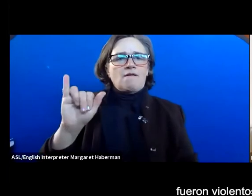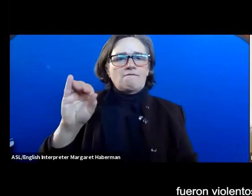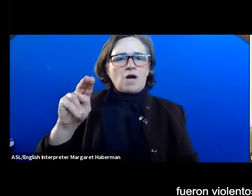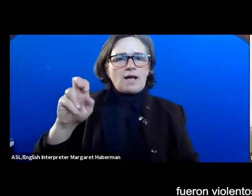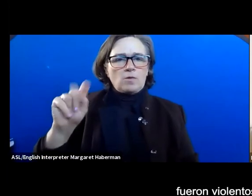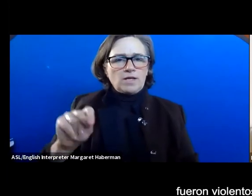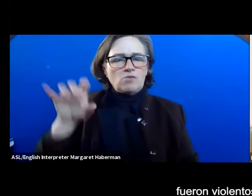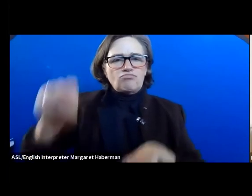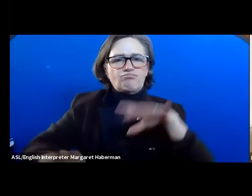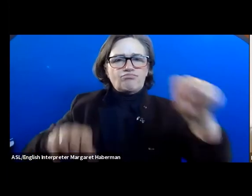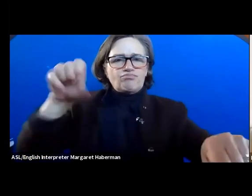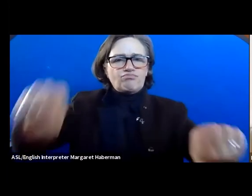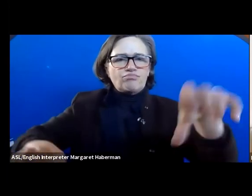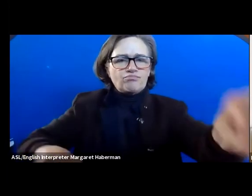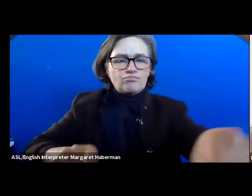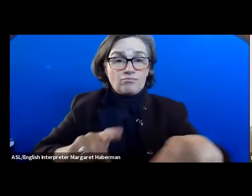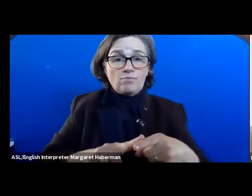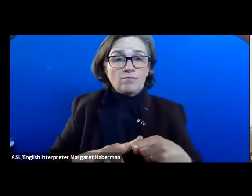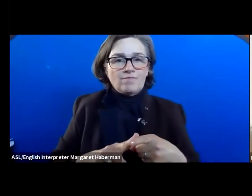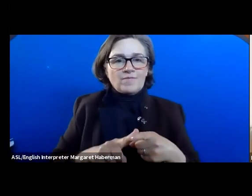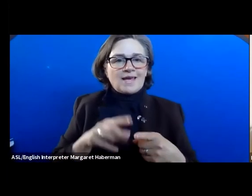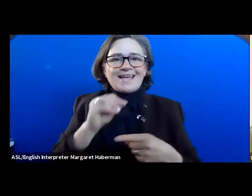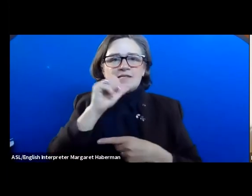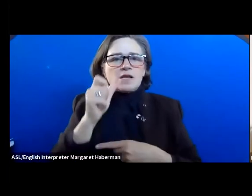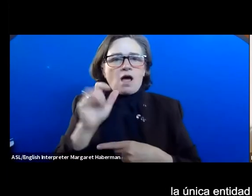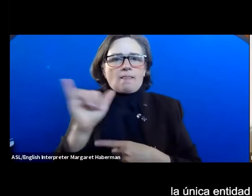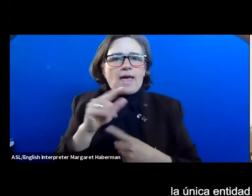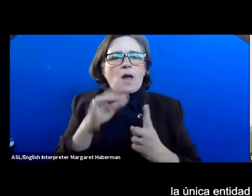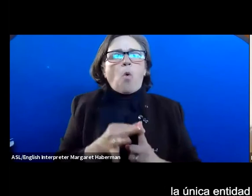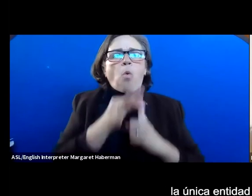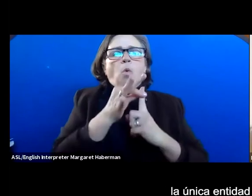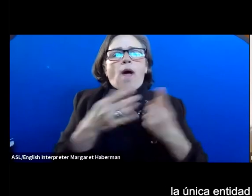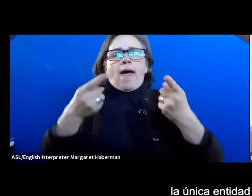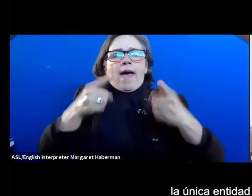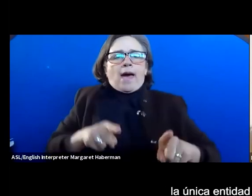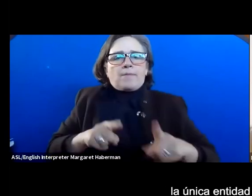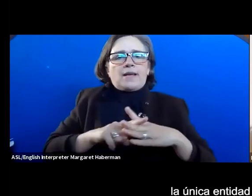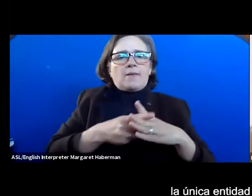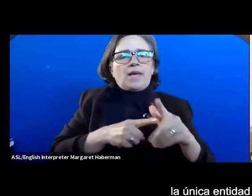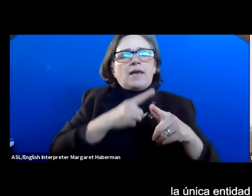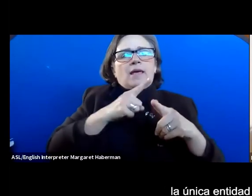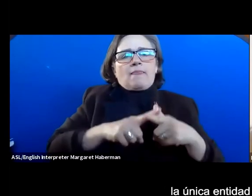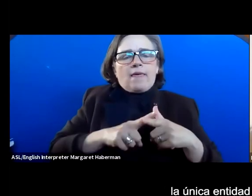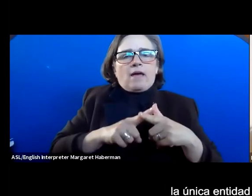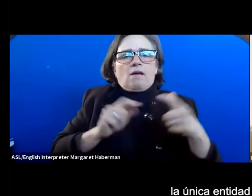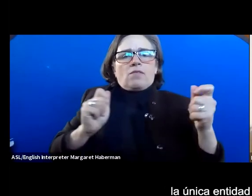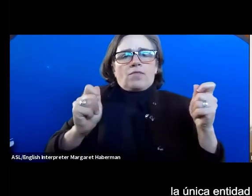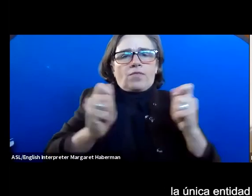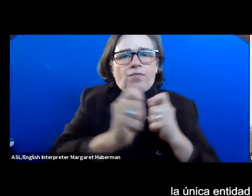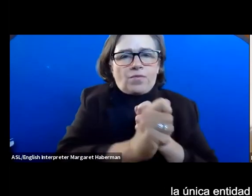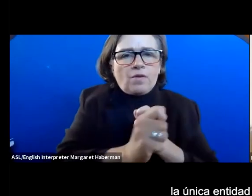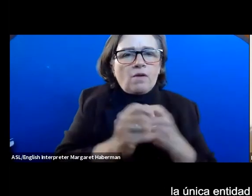they became something else. The state itself is violent. The only entity in the world that